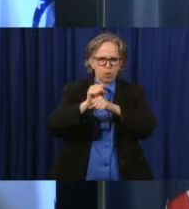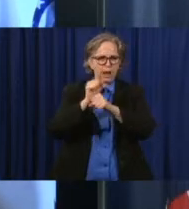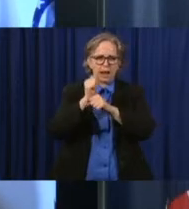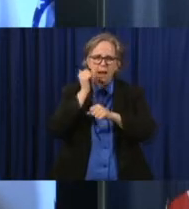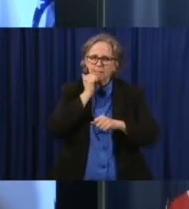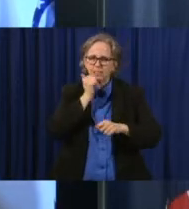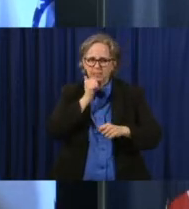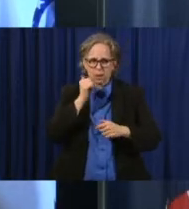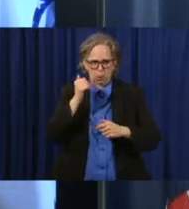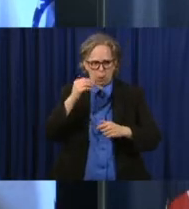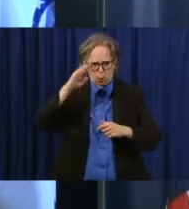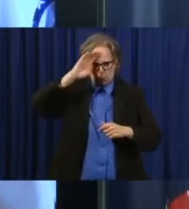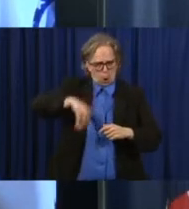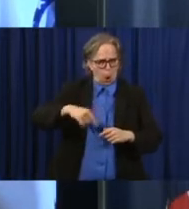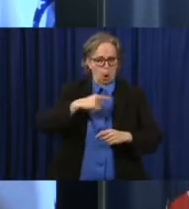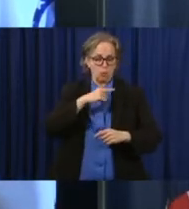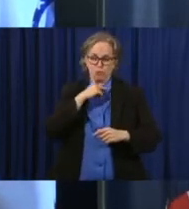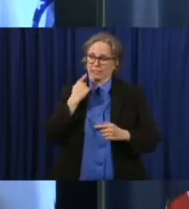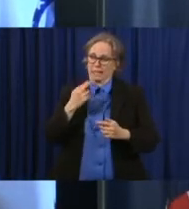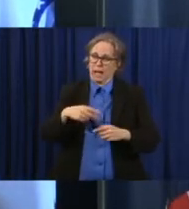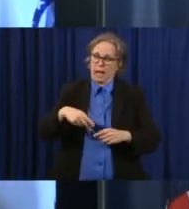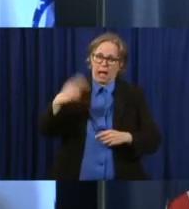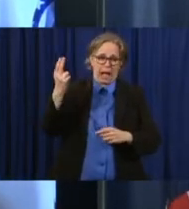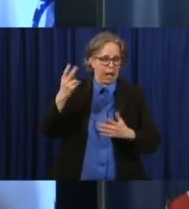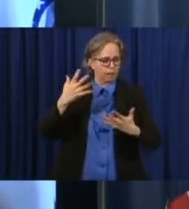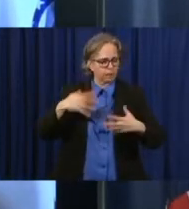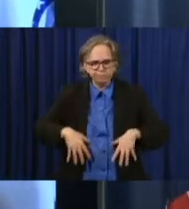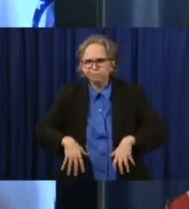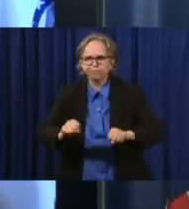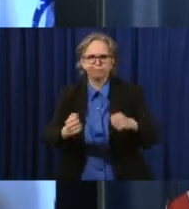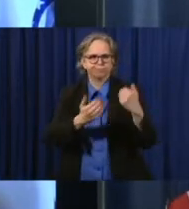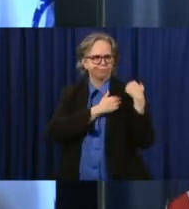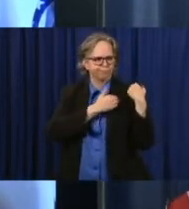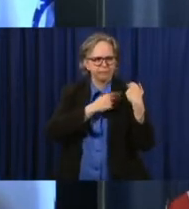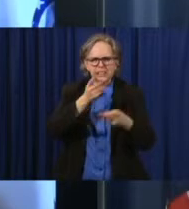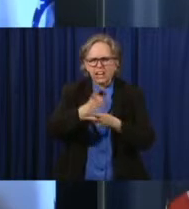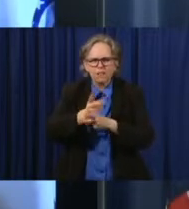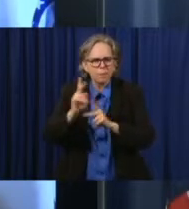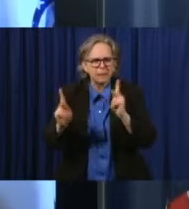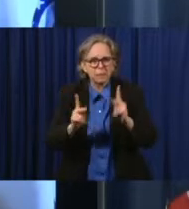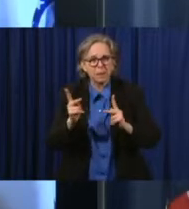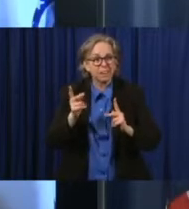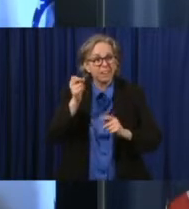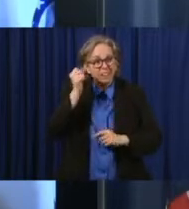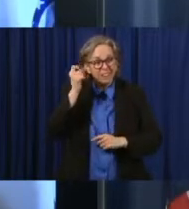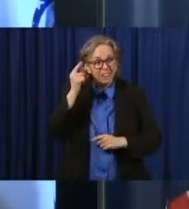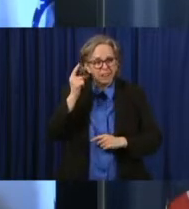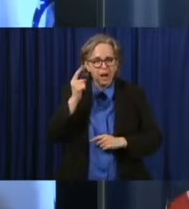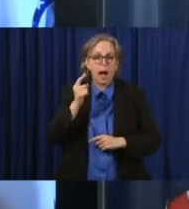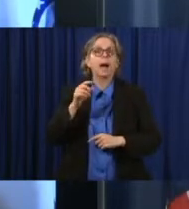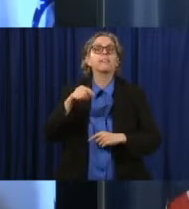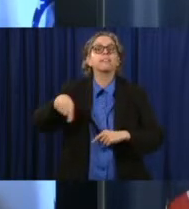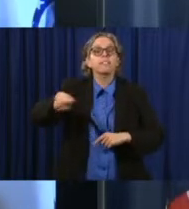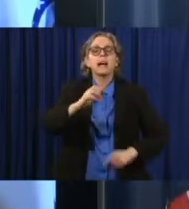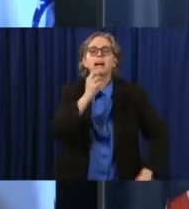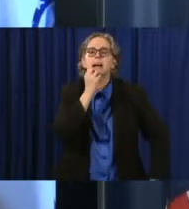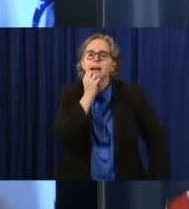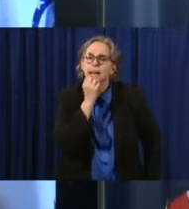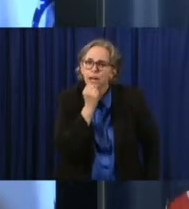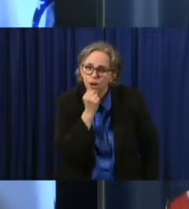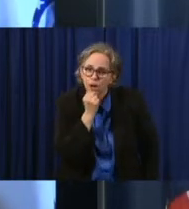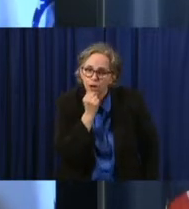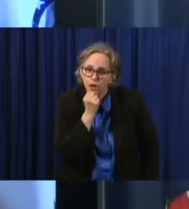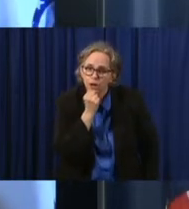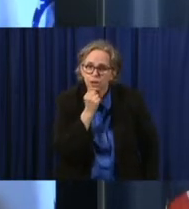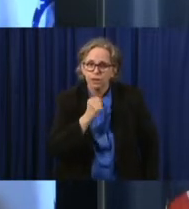and they do their job and they take care of the people that are there, and they care. We've had 3 staff members